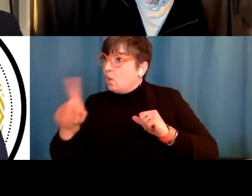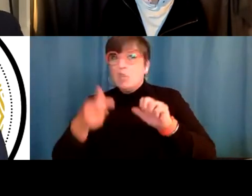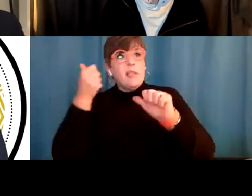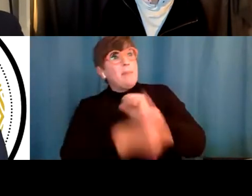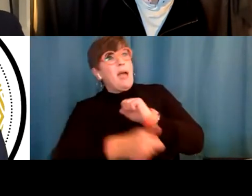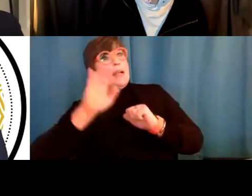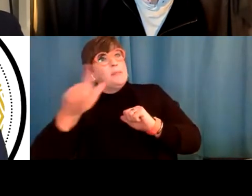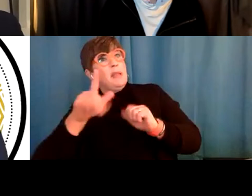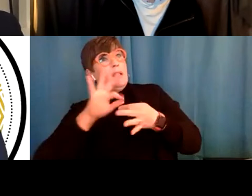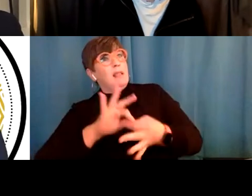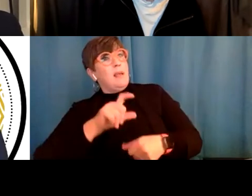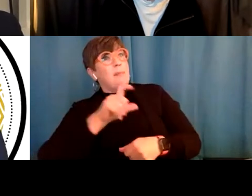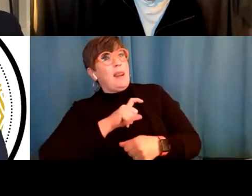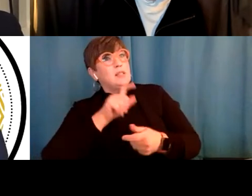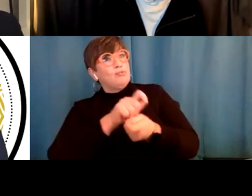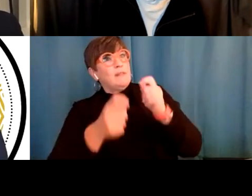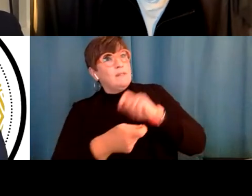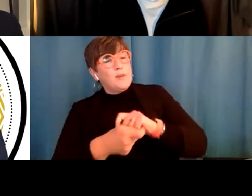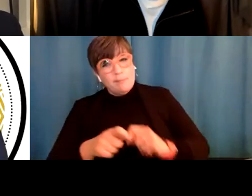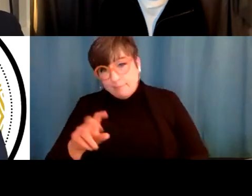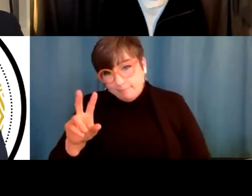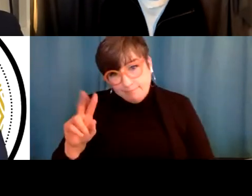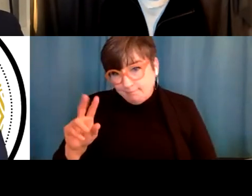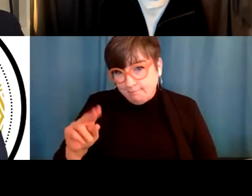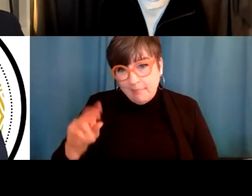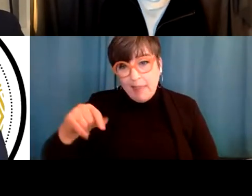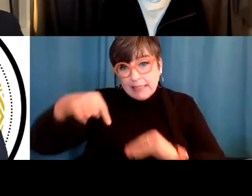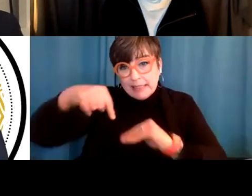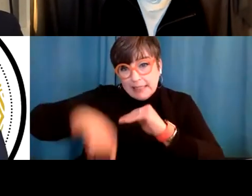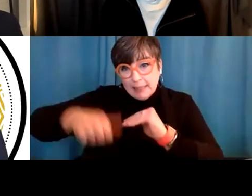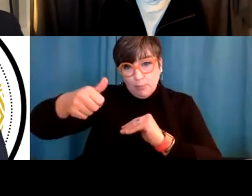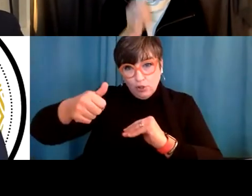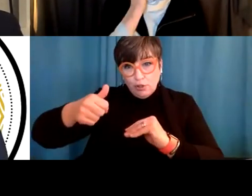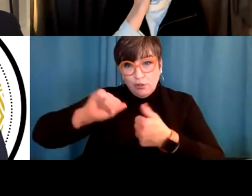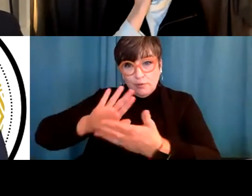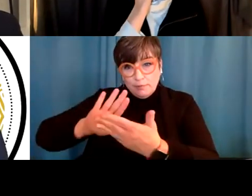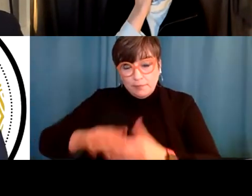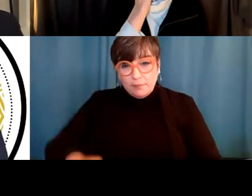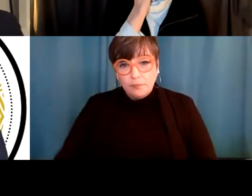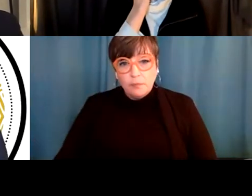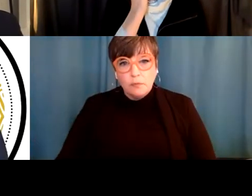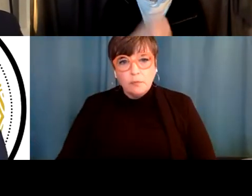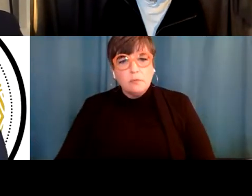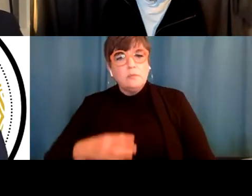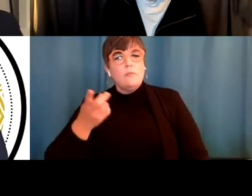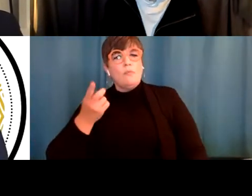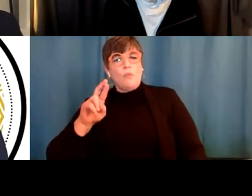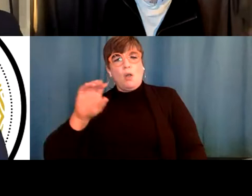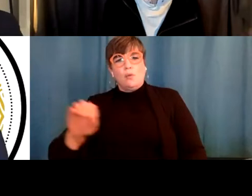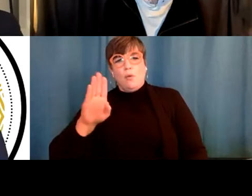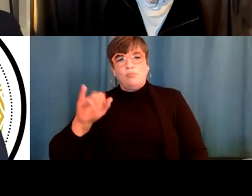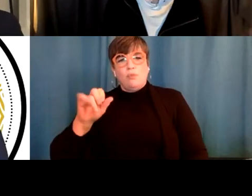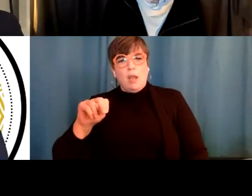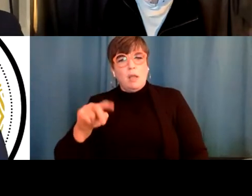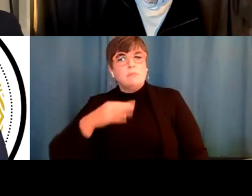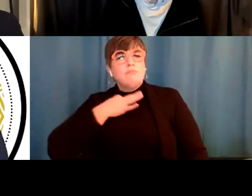there police departments that you know of that do better with the police community relations